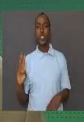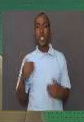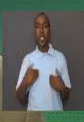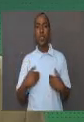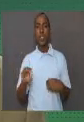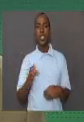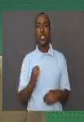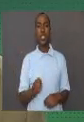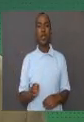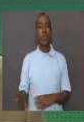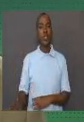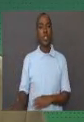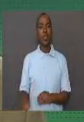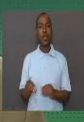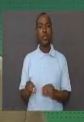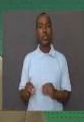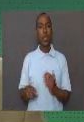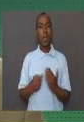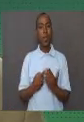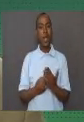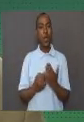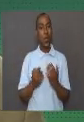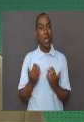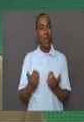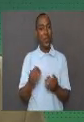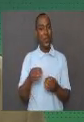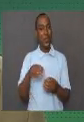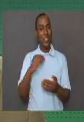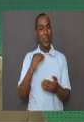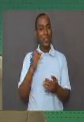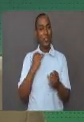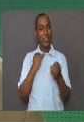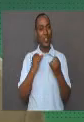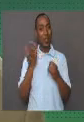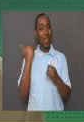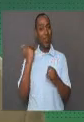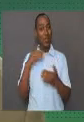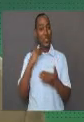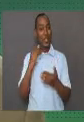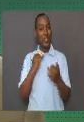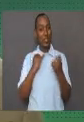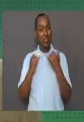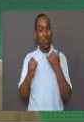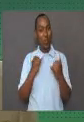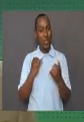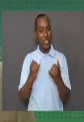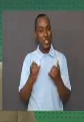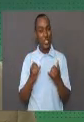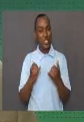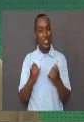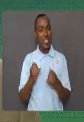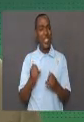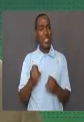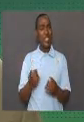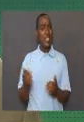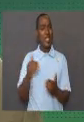Students, based on the information we learned in our last lesson, do you